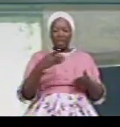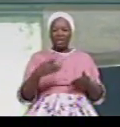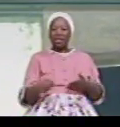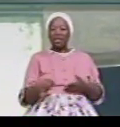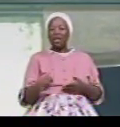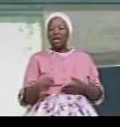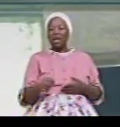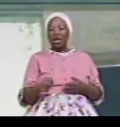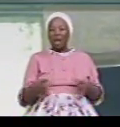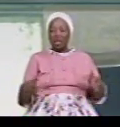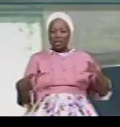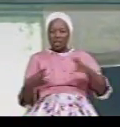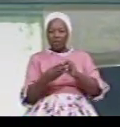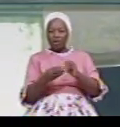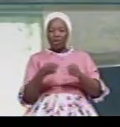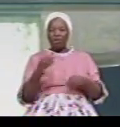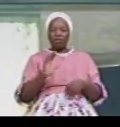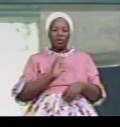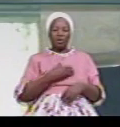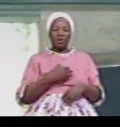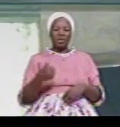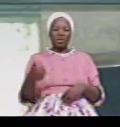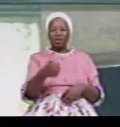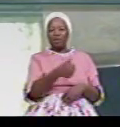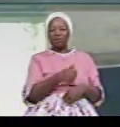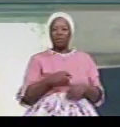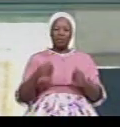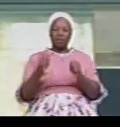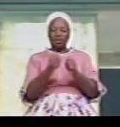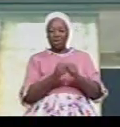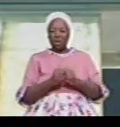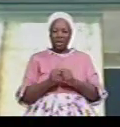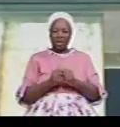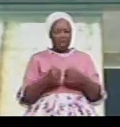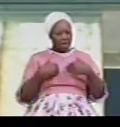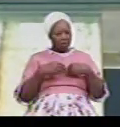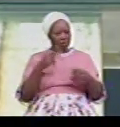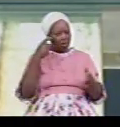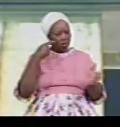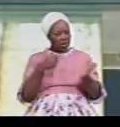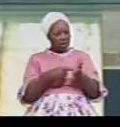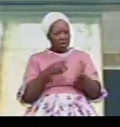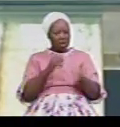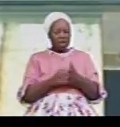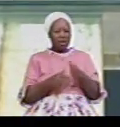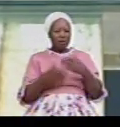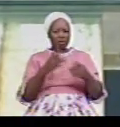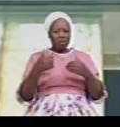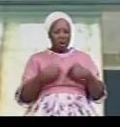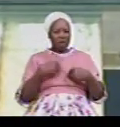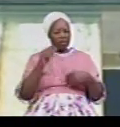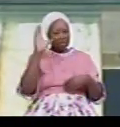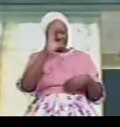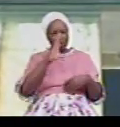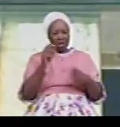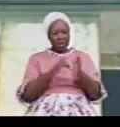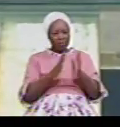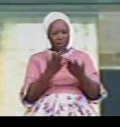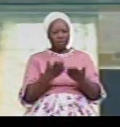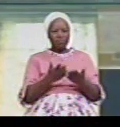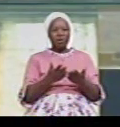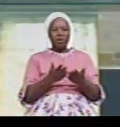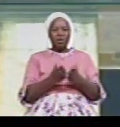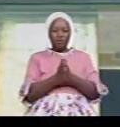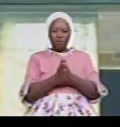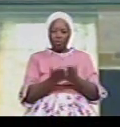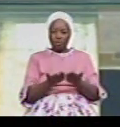Have you noticed that although you have the such the scripture booklet in your hand, and you